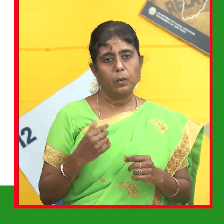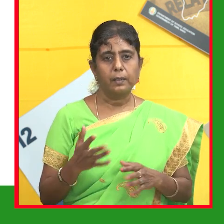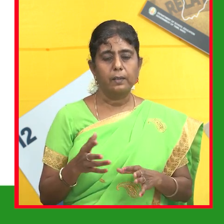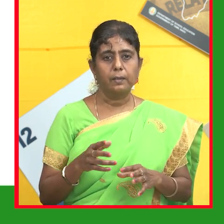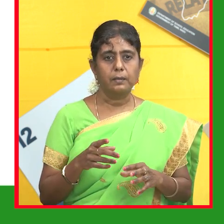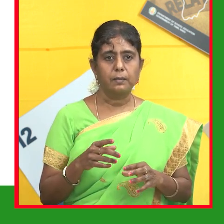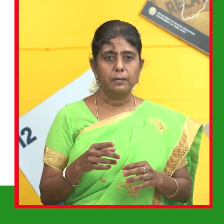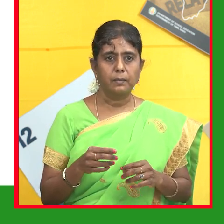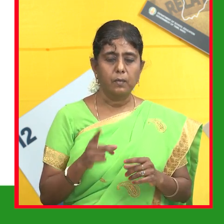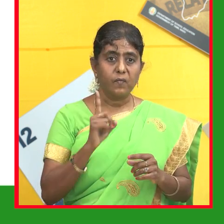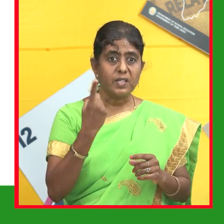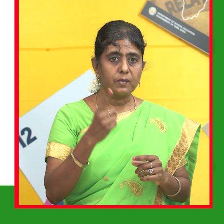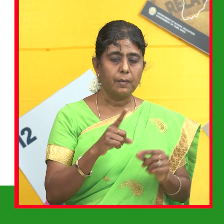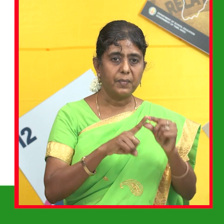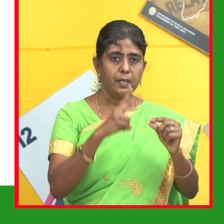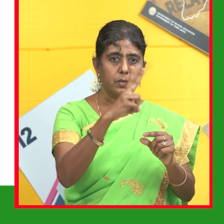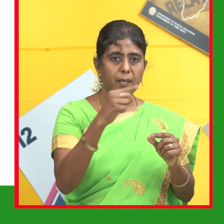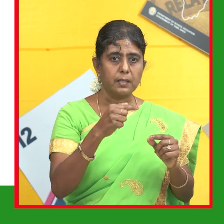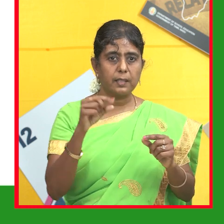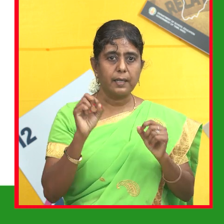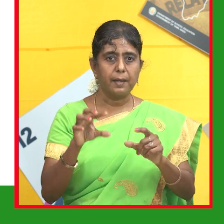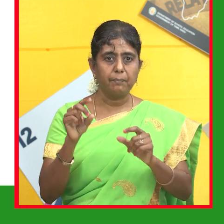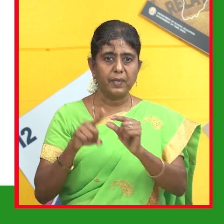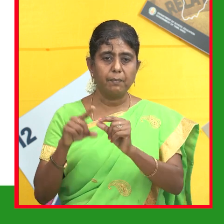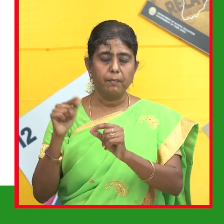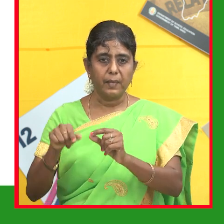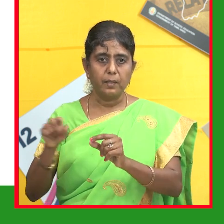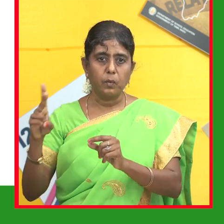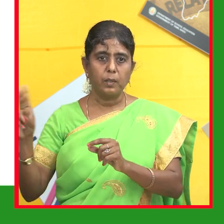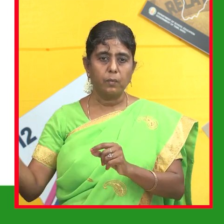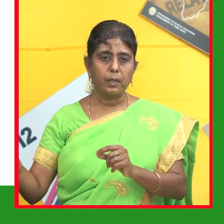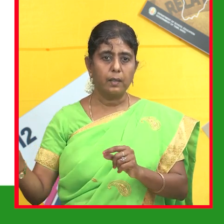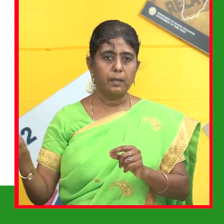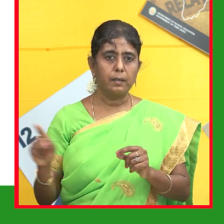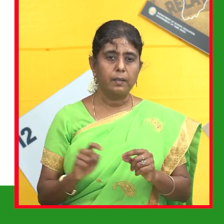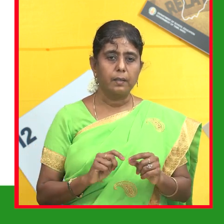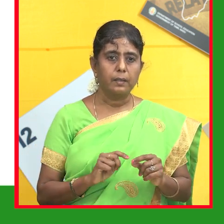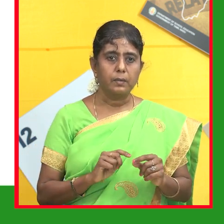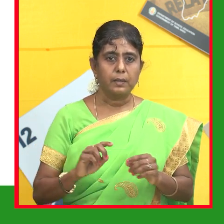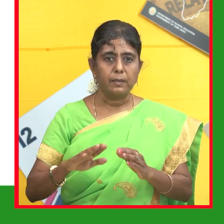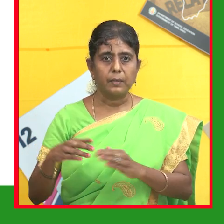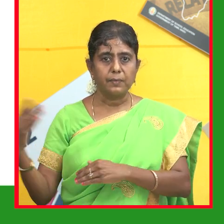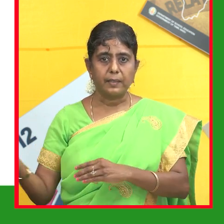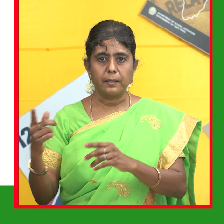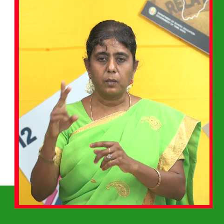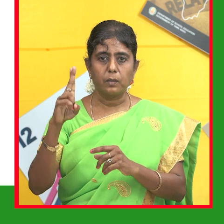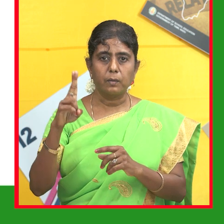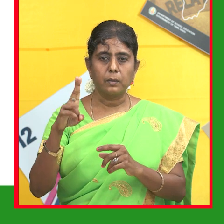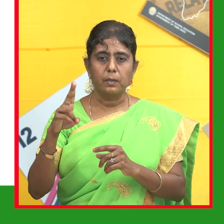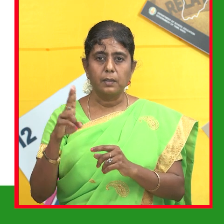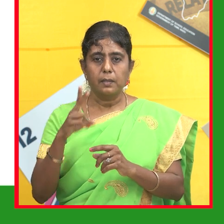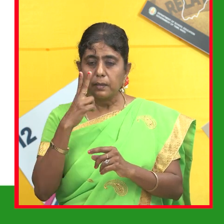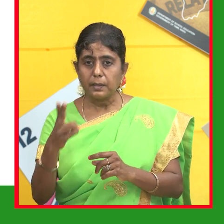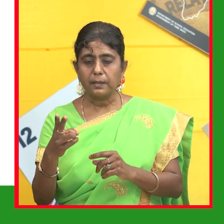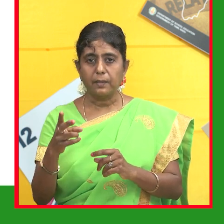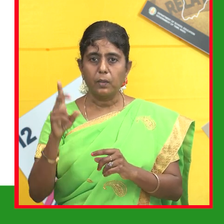Okay, let's take the first one, that is p square minus 10p plus 21. That was factorized in the screen, you can